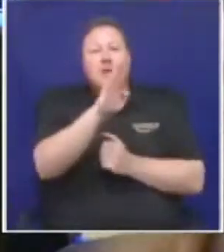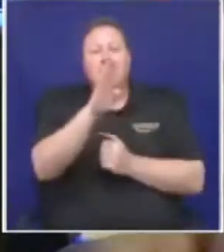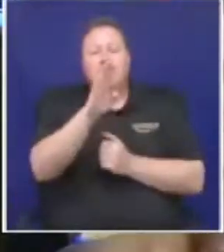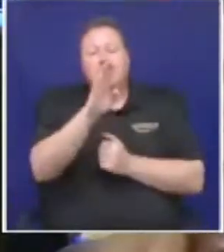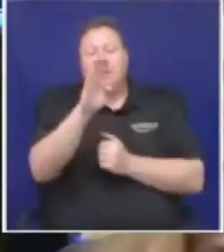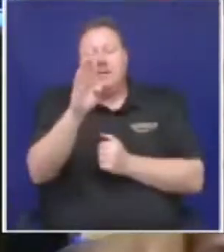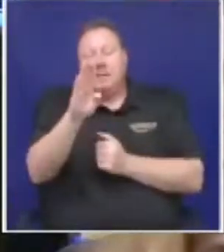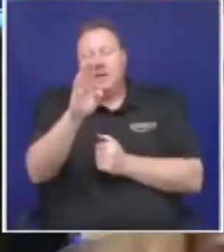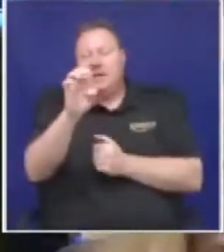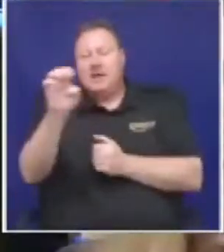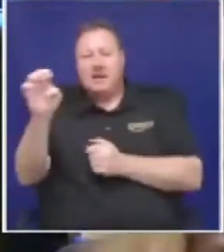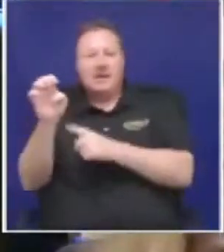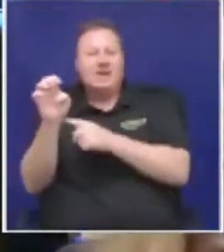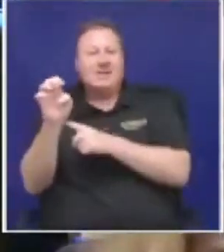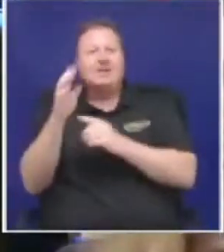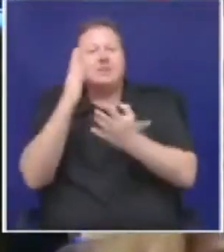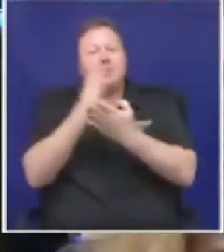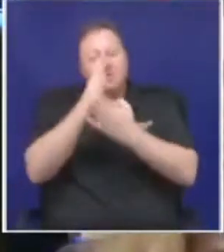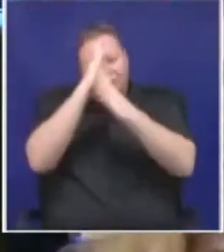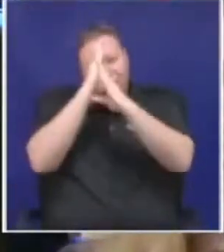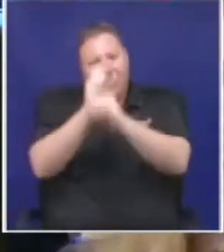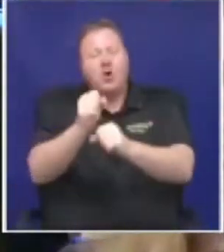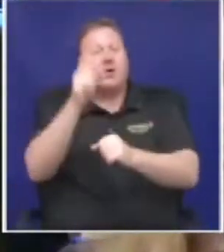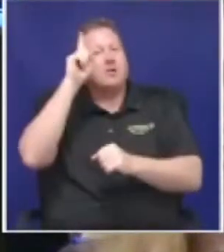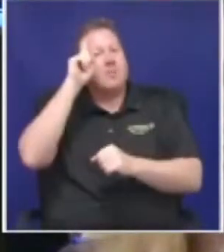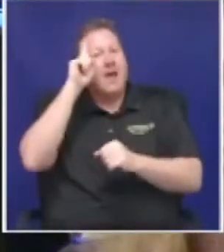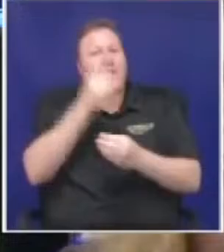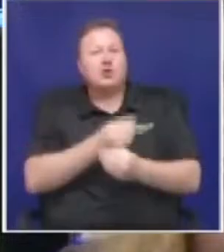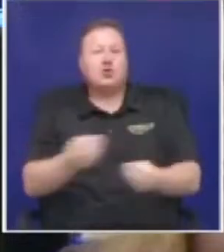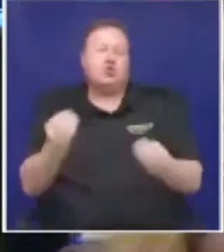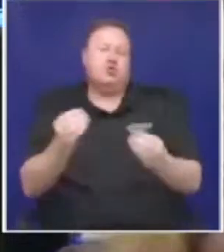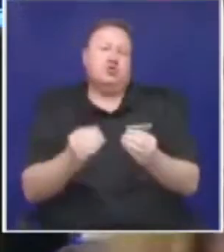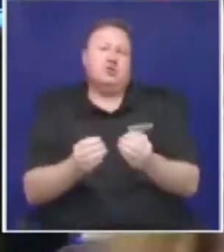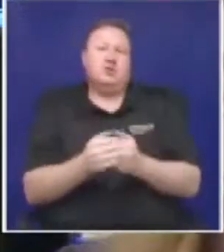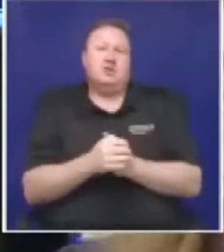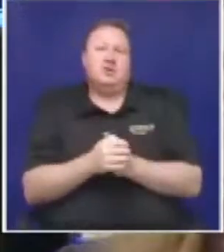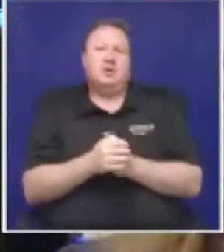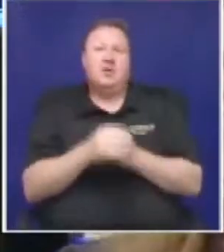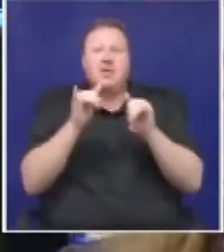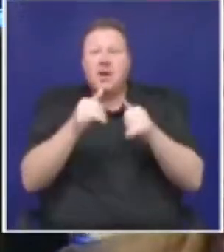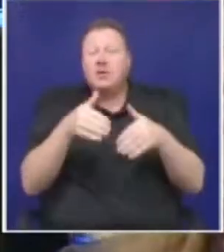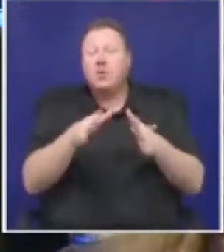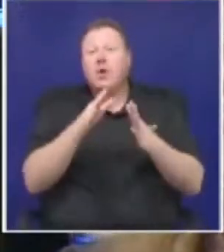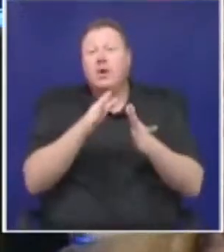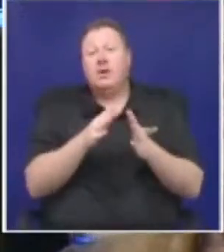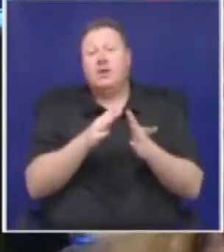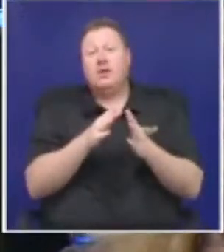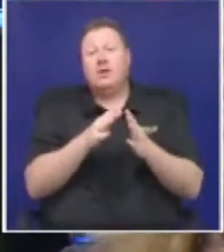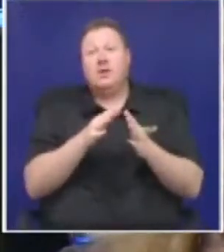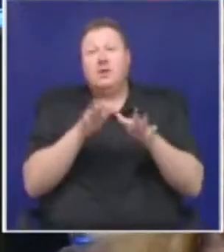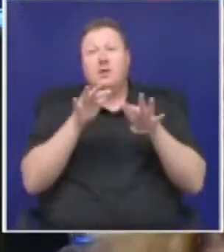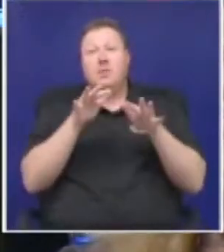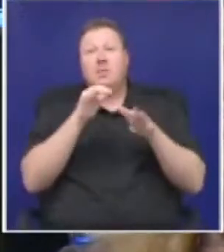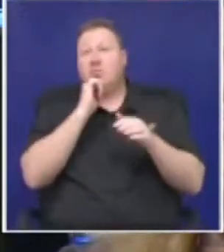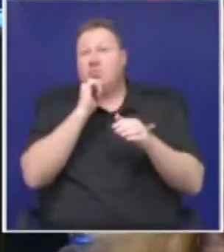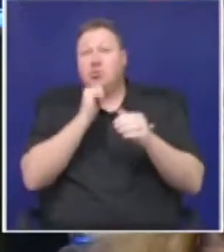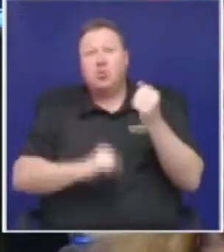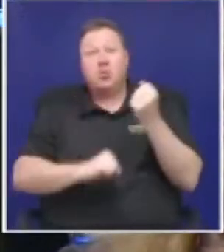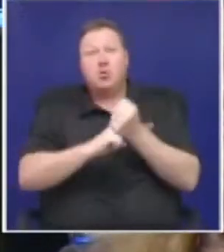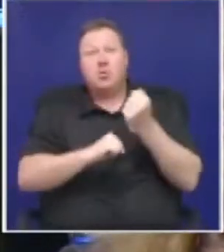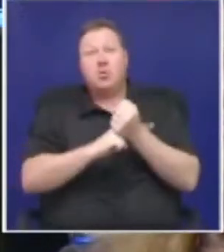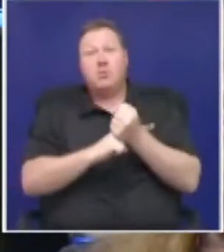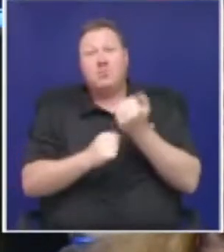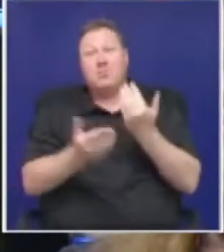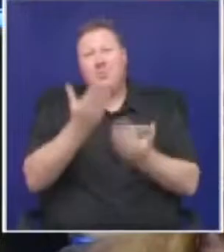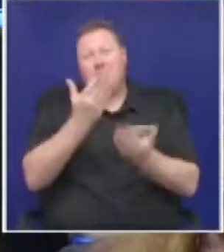the education, particularly of Black children? And in that case, if that be so, would you not argue that those who don't support that view maybe should